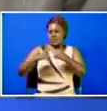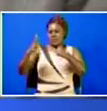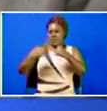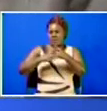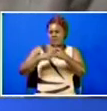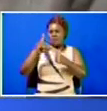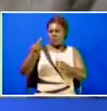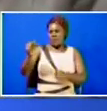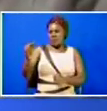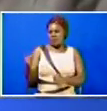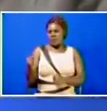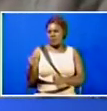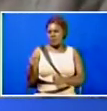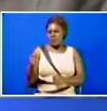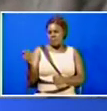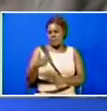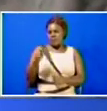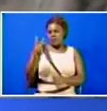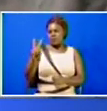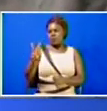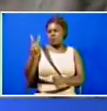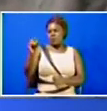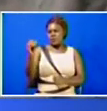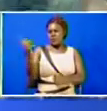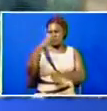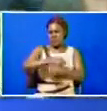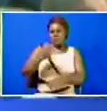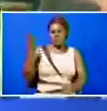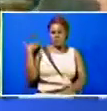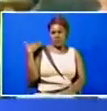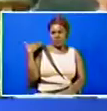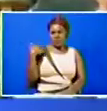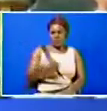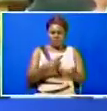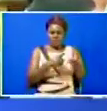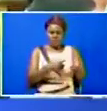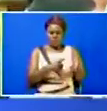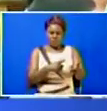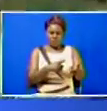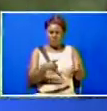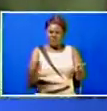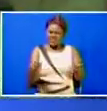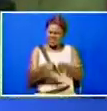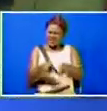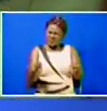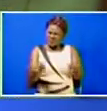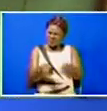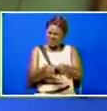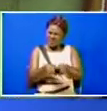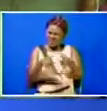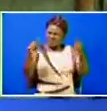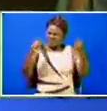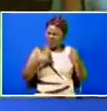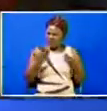scandal. Only some 2 months and 20 days ago. We'll give the prosecution. So will this trial yield any